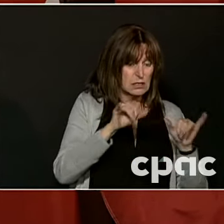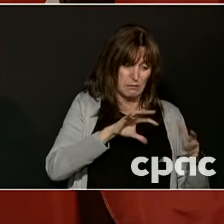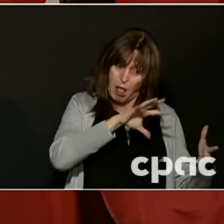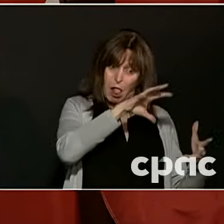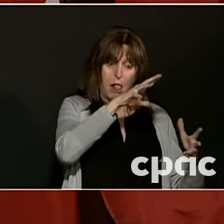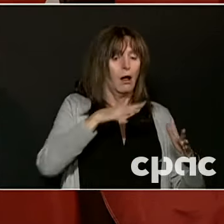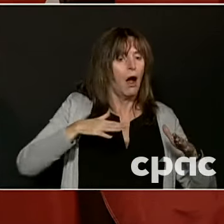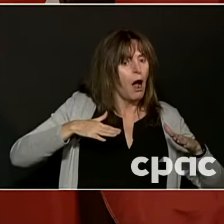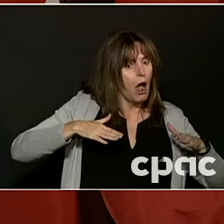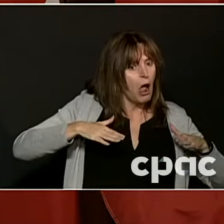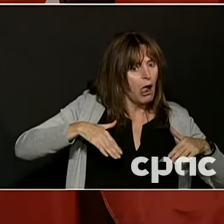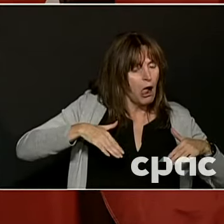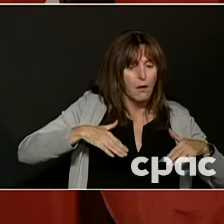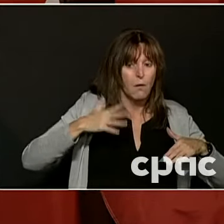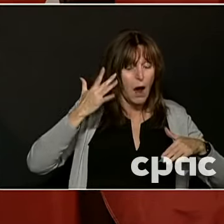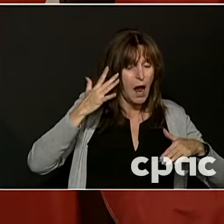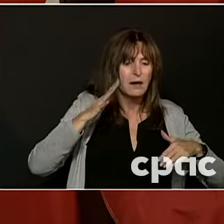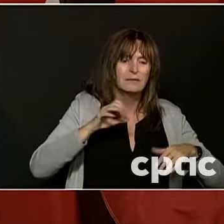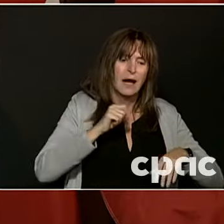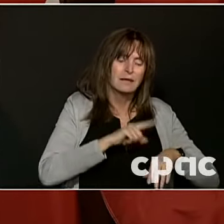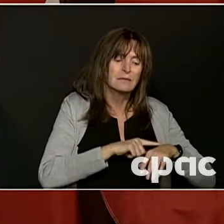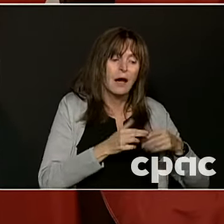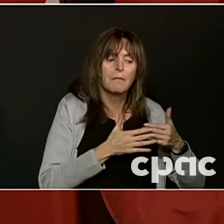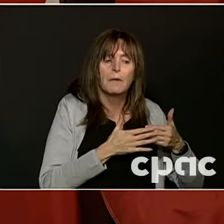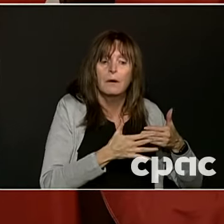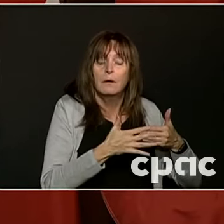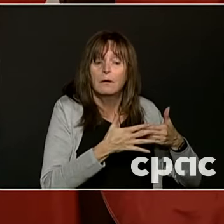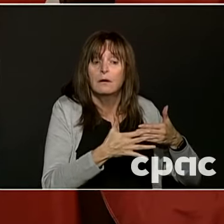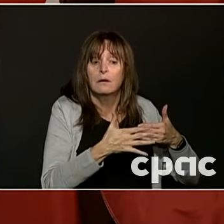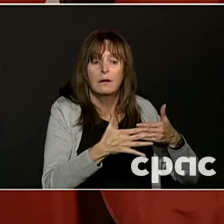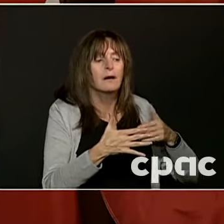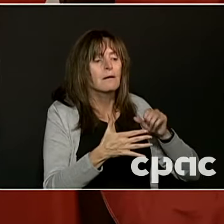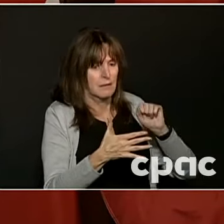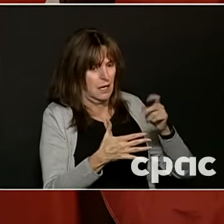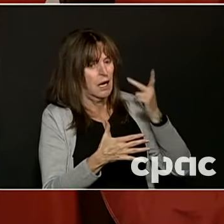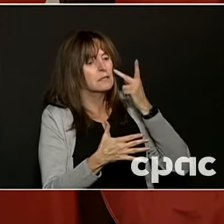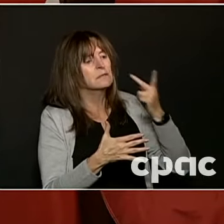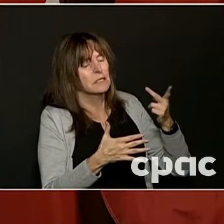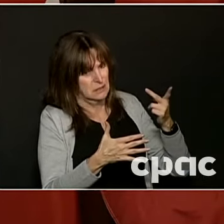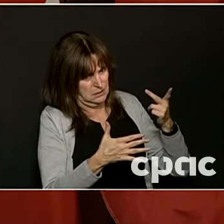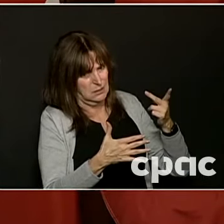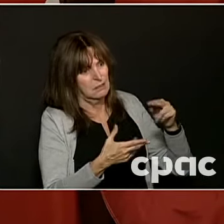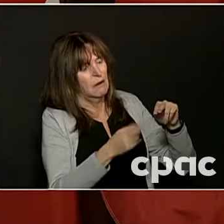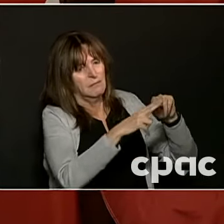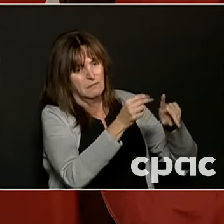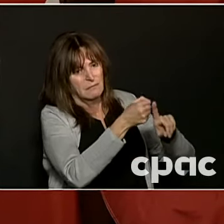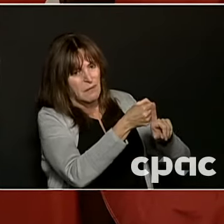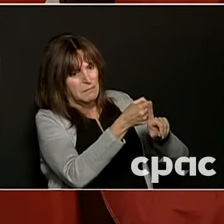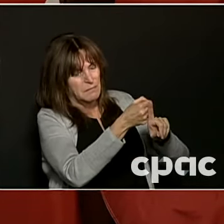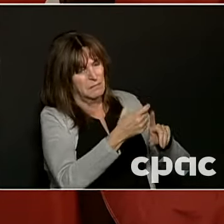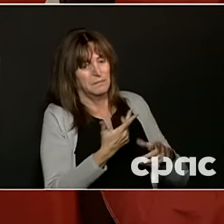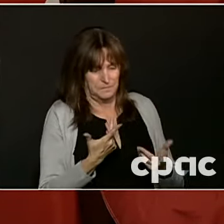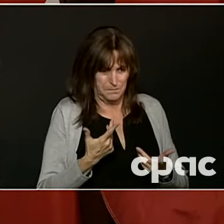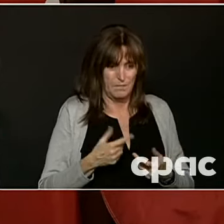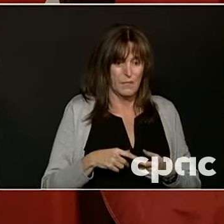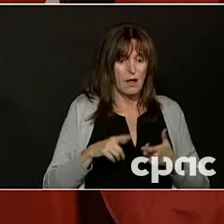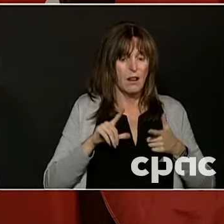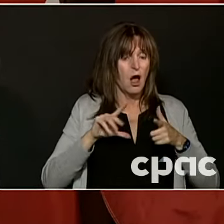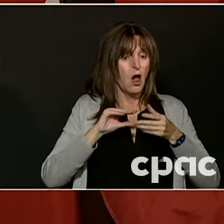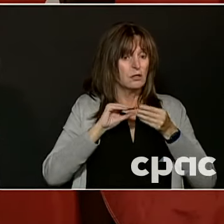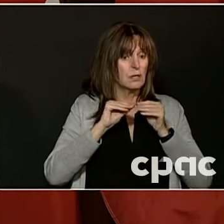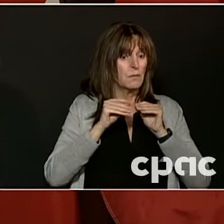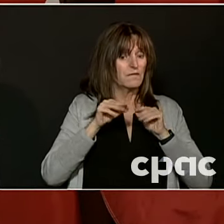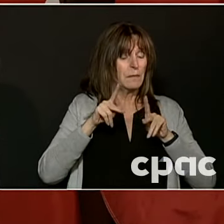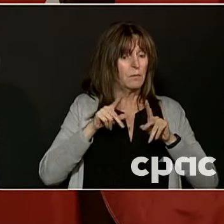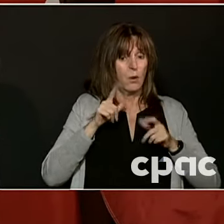So the alarm is that, especially in our large areas, as they go over a certain rate, are the measures that